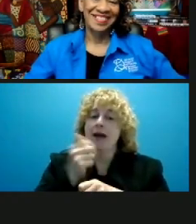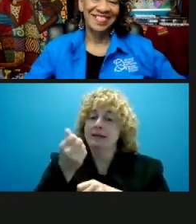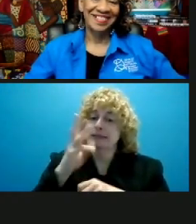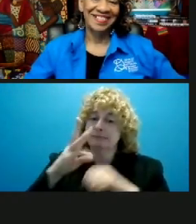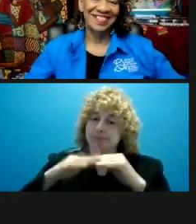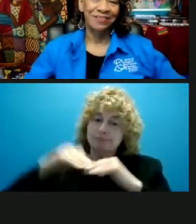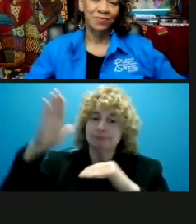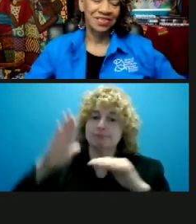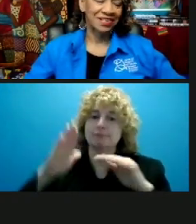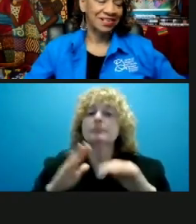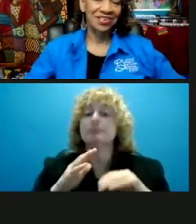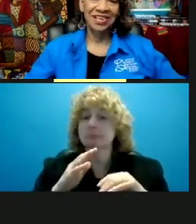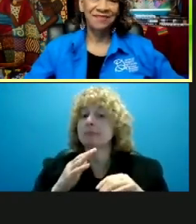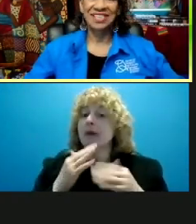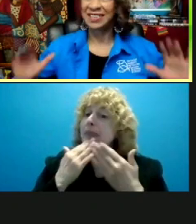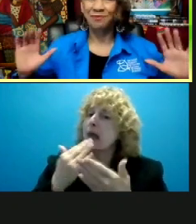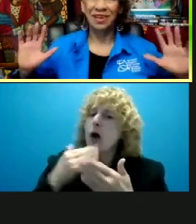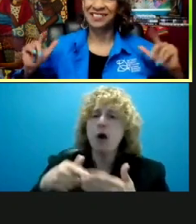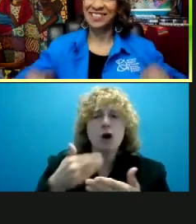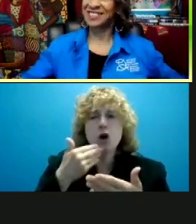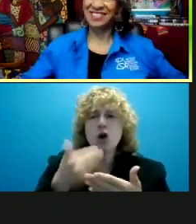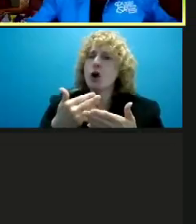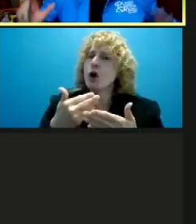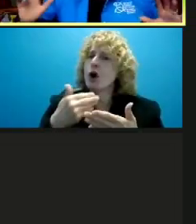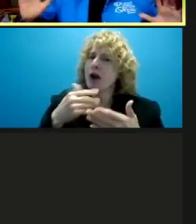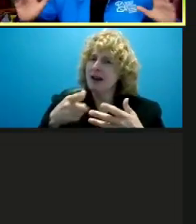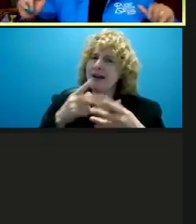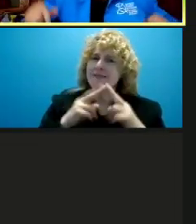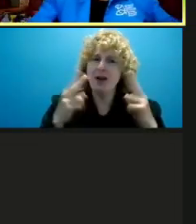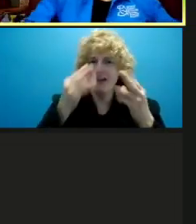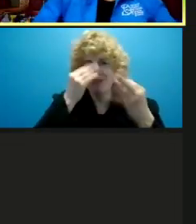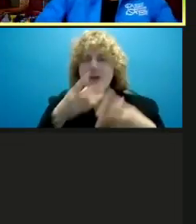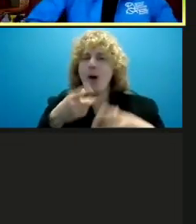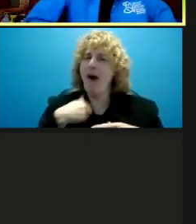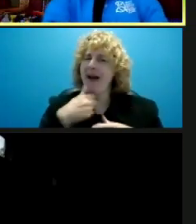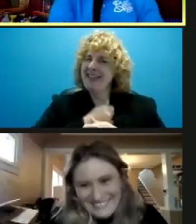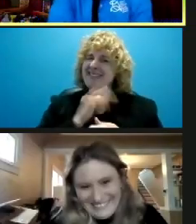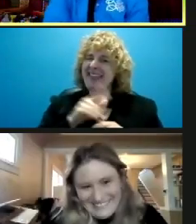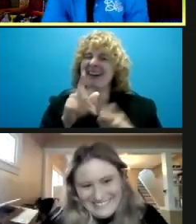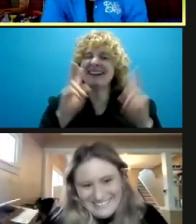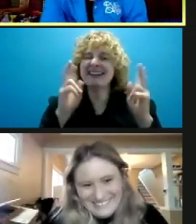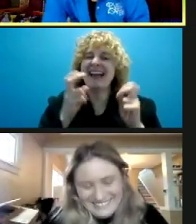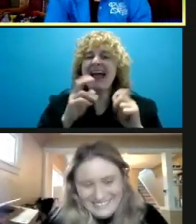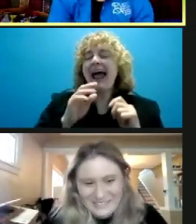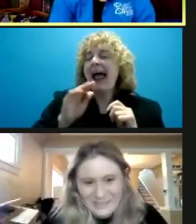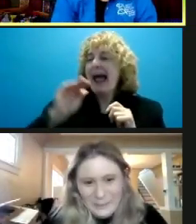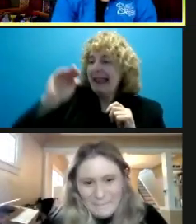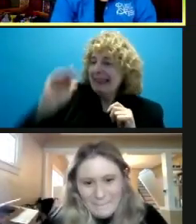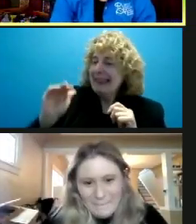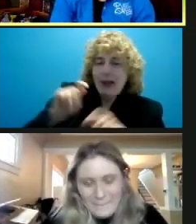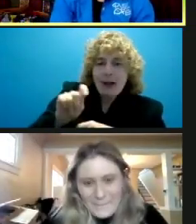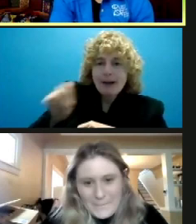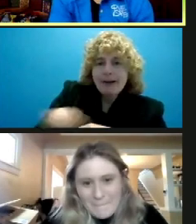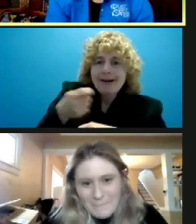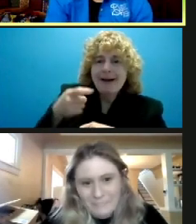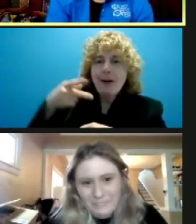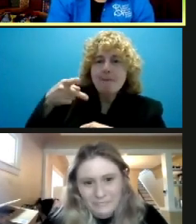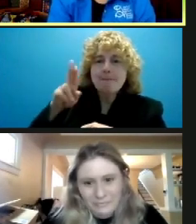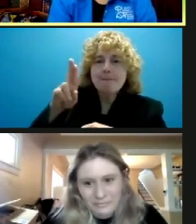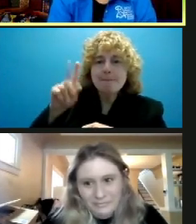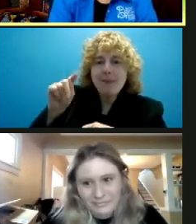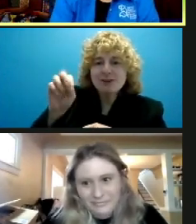very informative. Thank you. Good. Love it. Little putters. Don't you just love that? love that. Okay. Um, so speaking of things that we love,